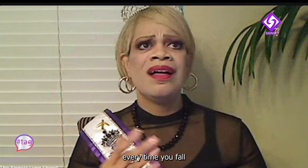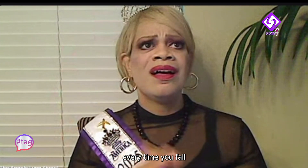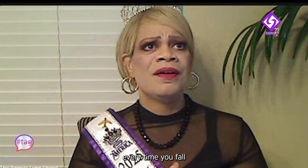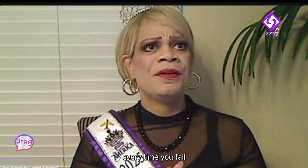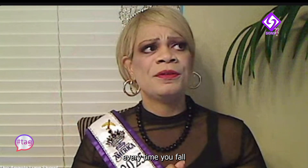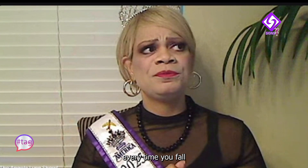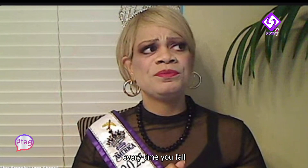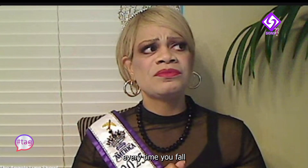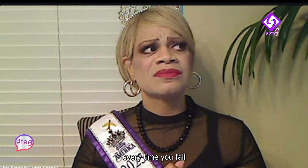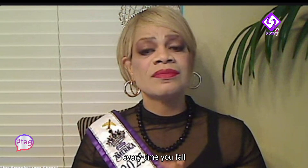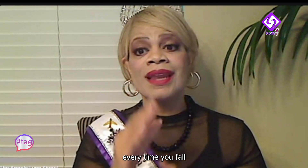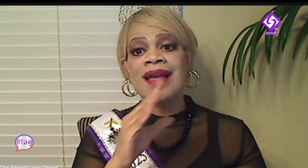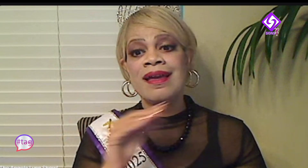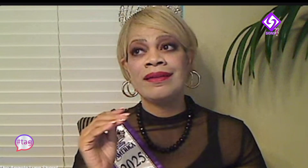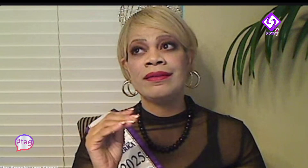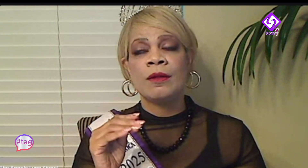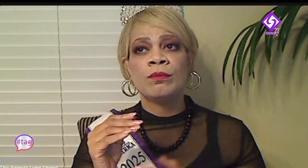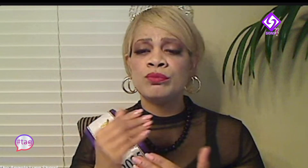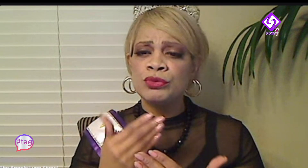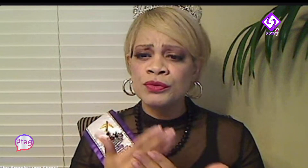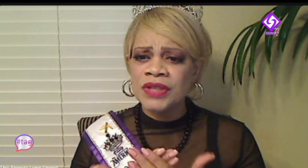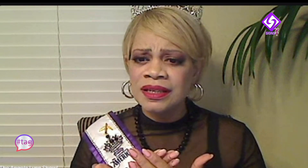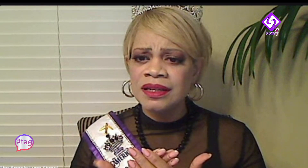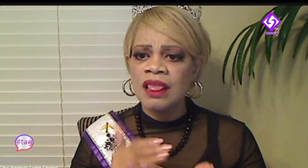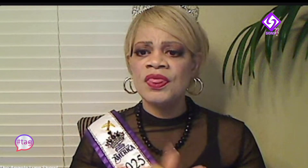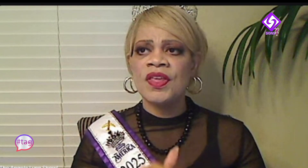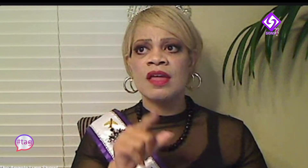every time you fall